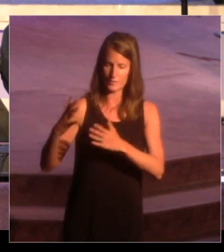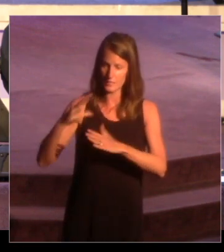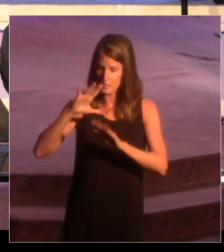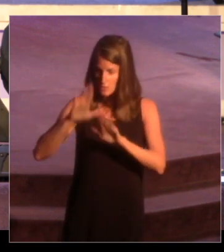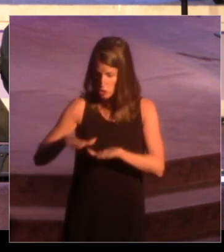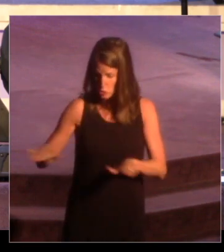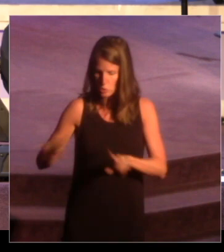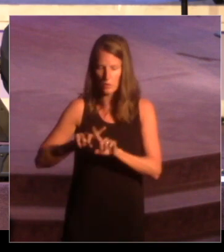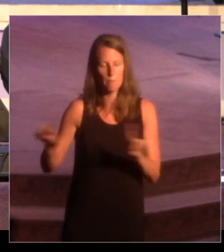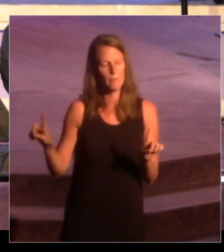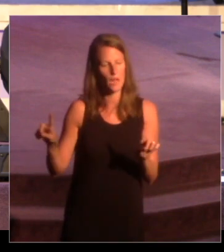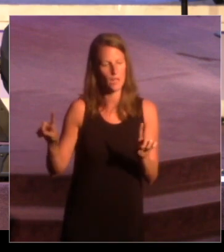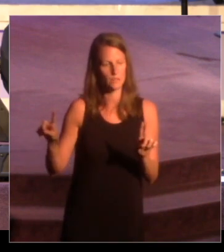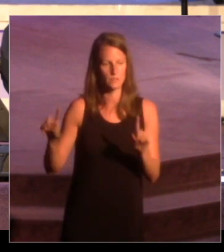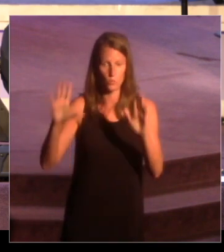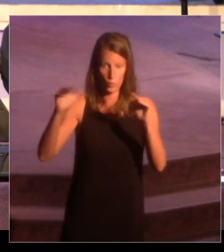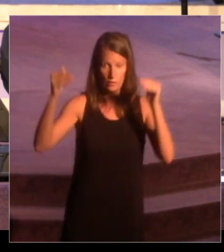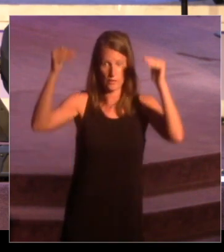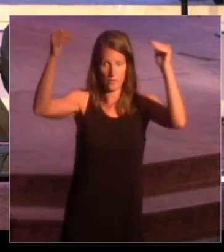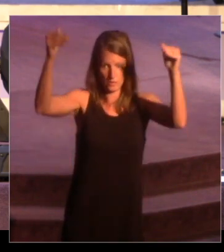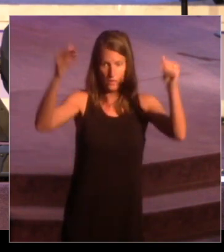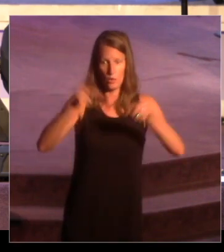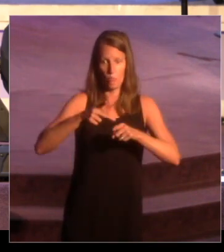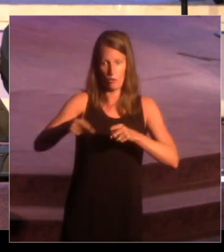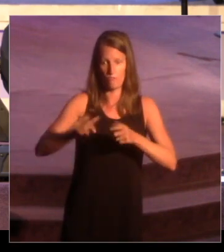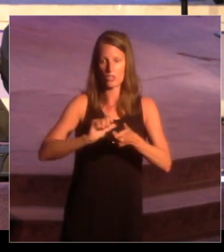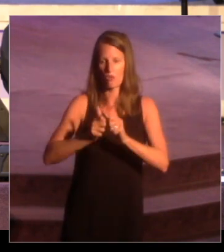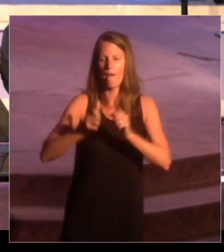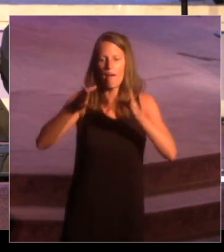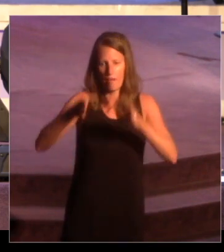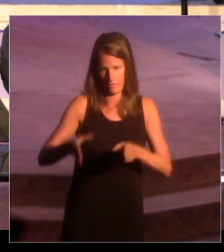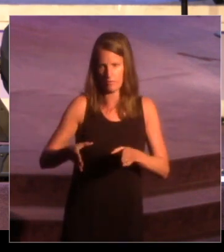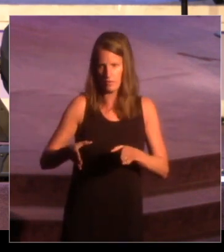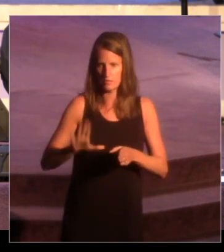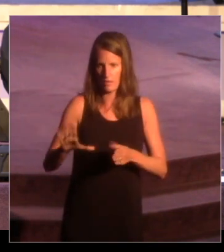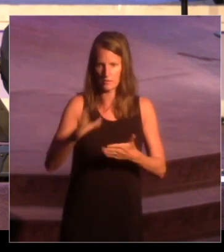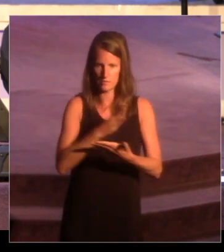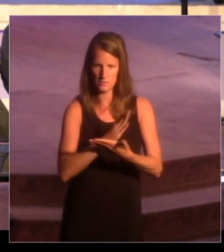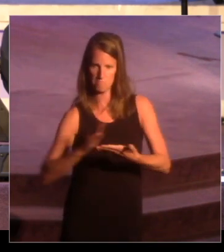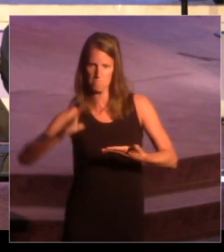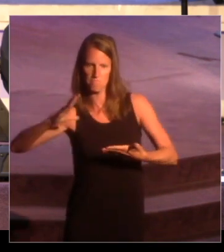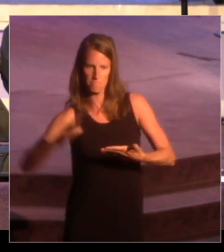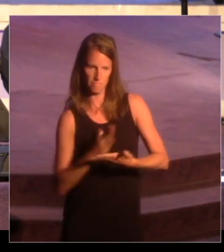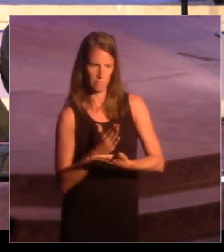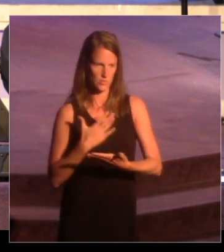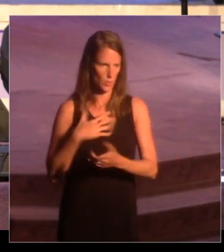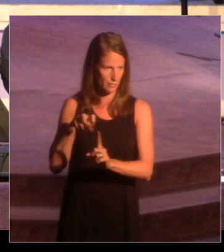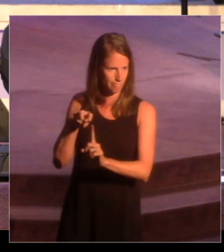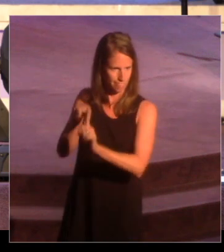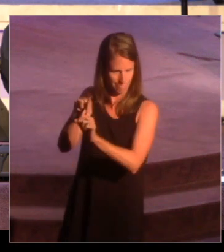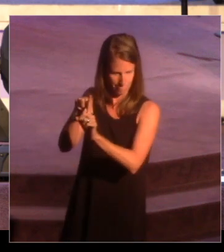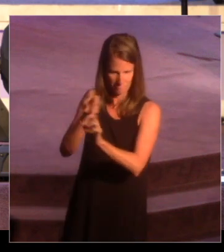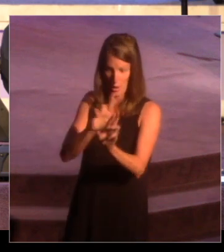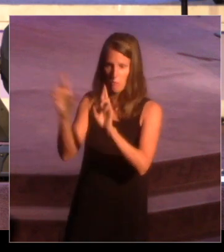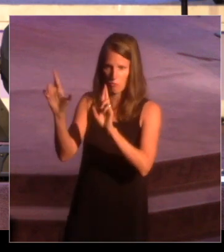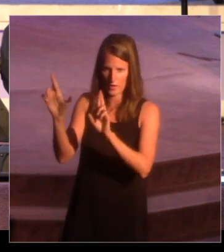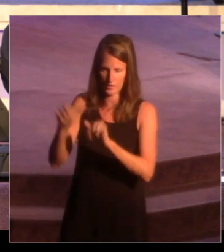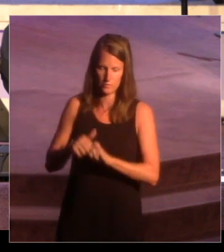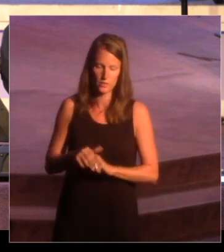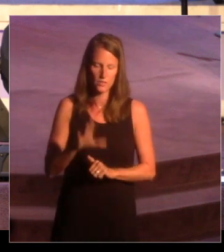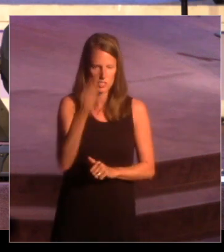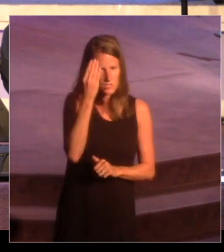to high-level professional athletes. I'm like, okay, this is the time. This guy is going to get me into shape. Side